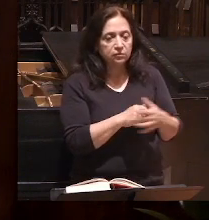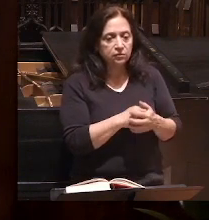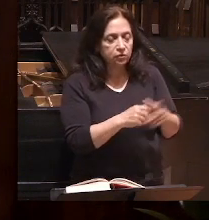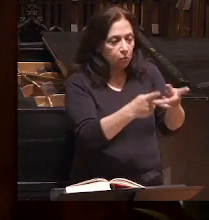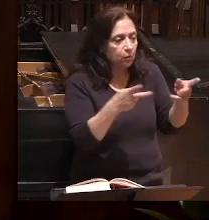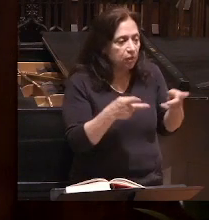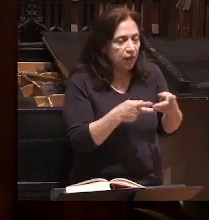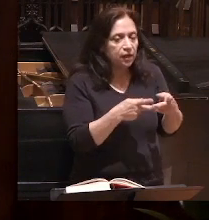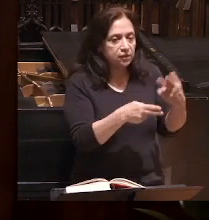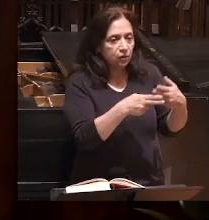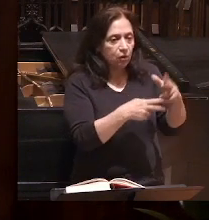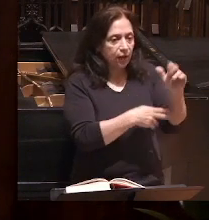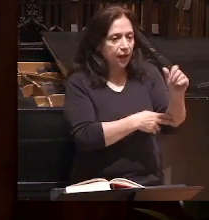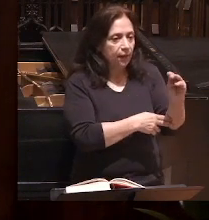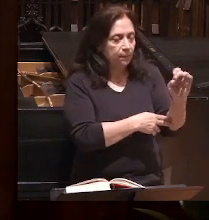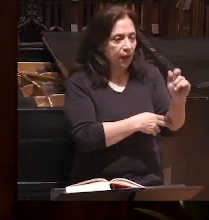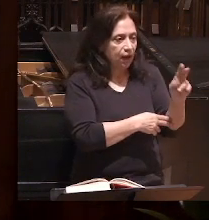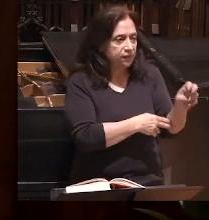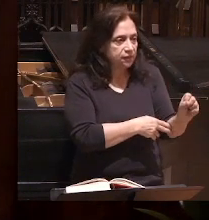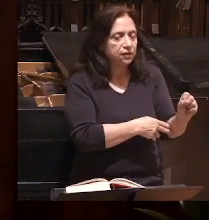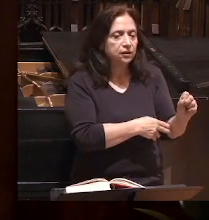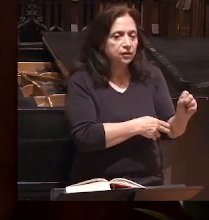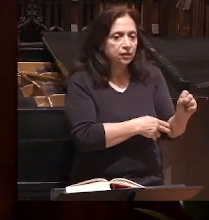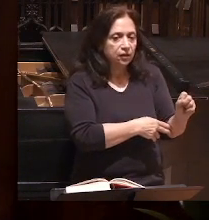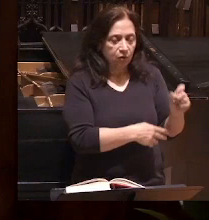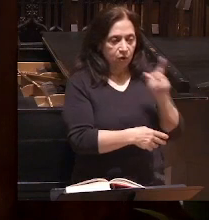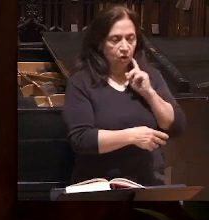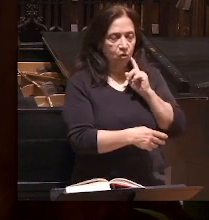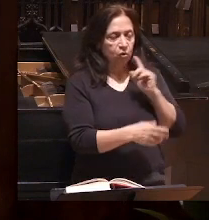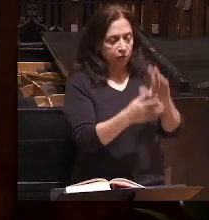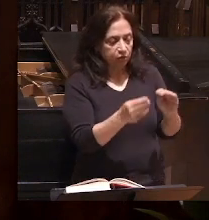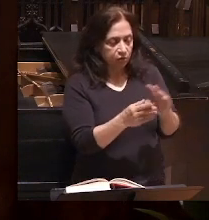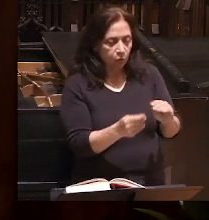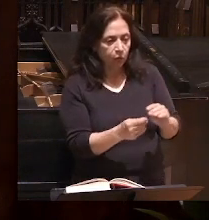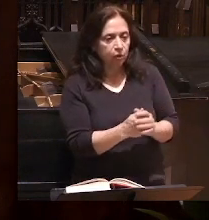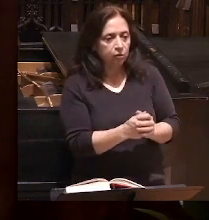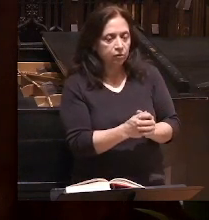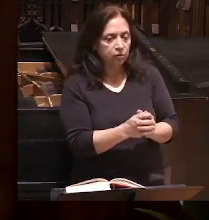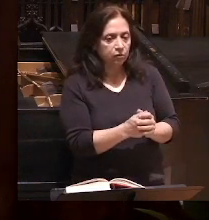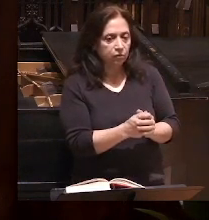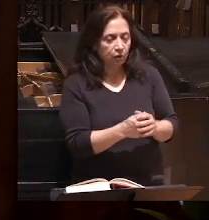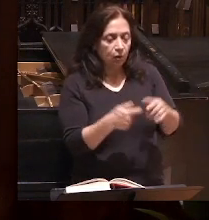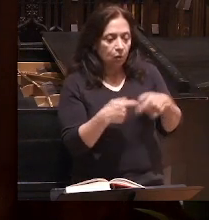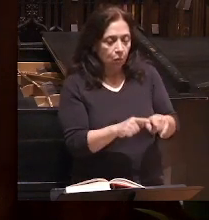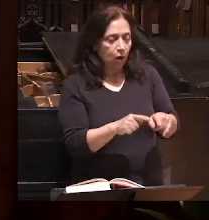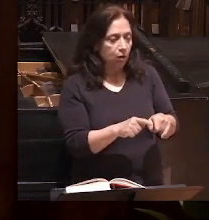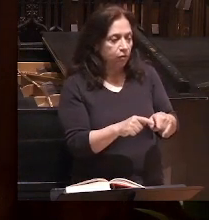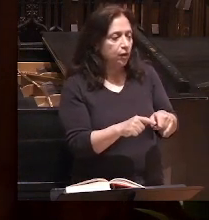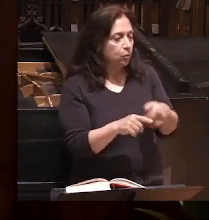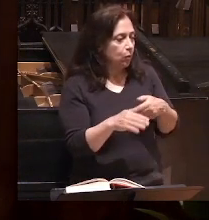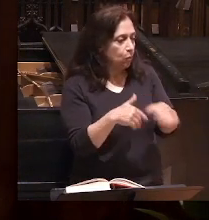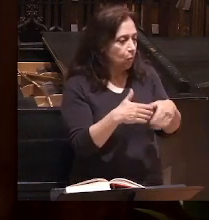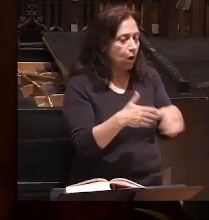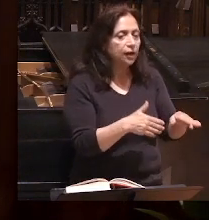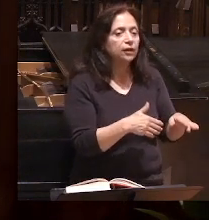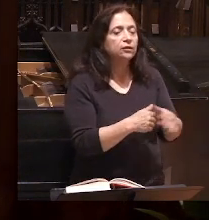a place called Emmaus. And we heard the story. While they were on their way, they